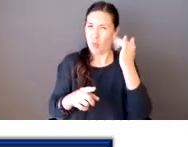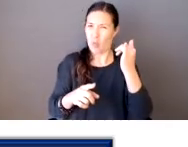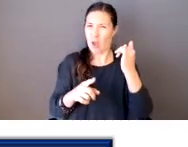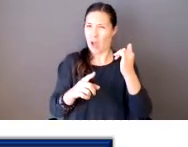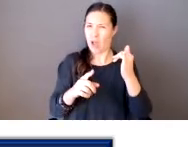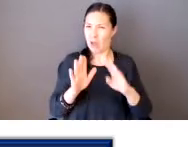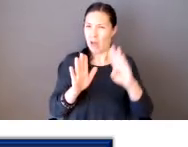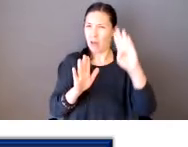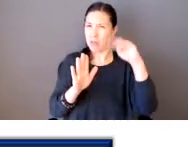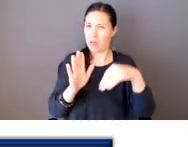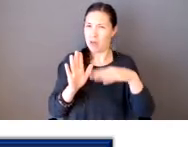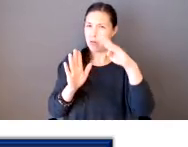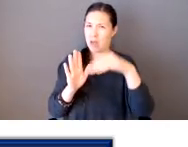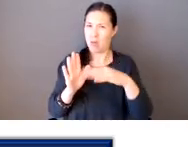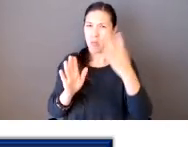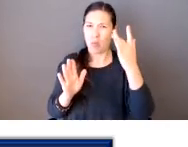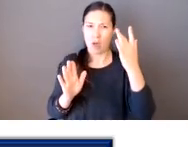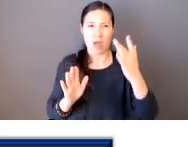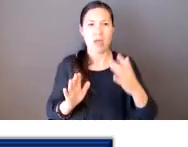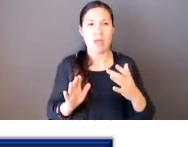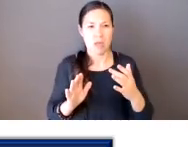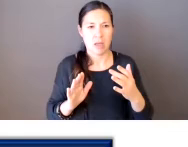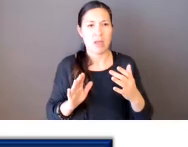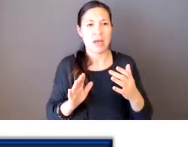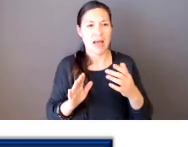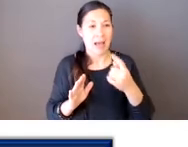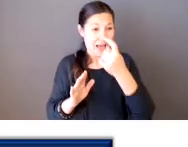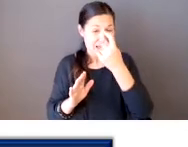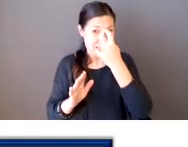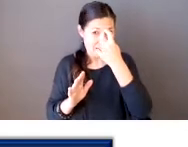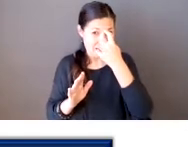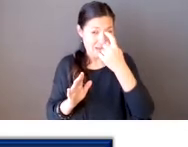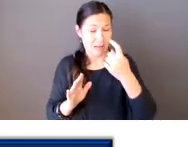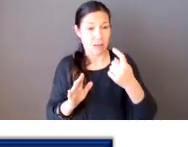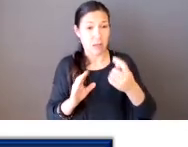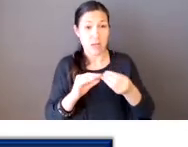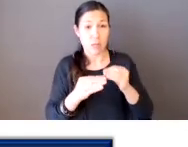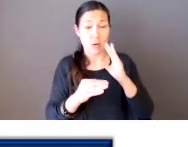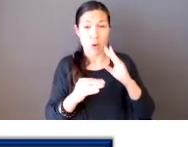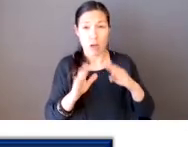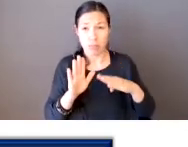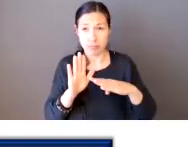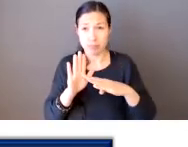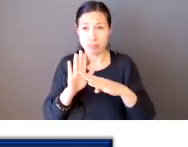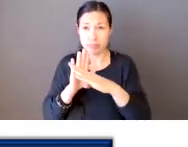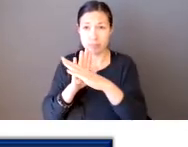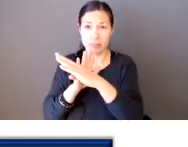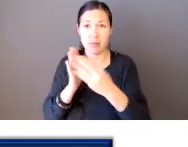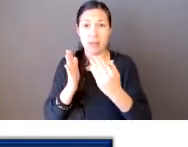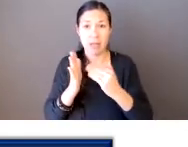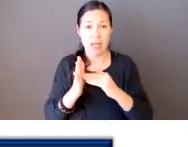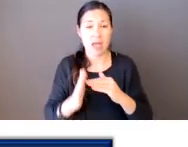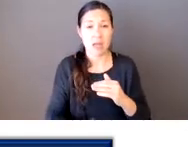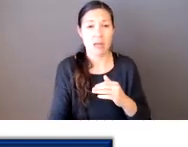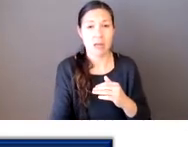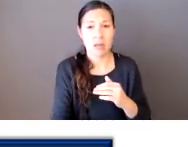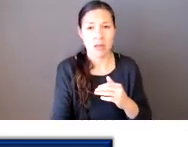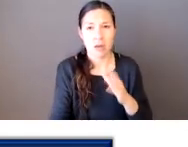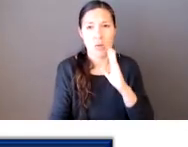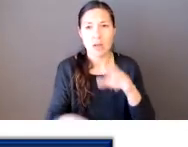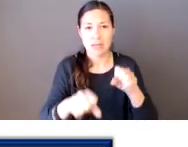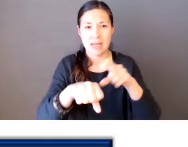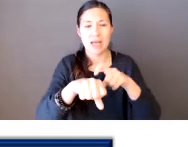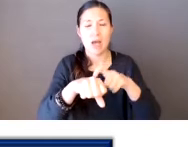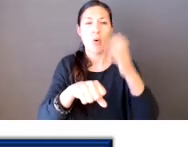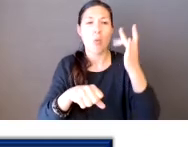the numbers will go up. It may take a while for the numbers to go up. There's still a lot of individuals in the community that are isolating.